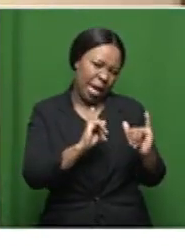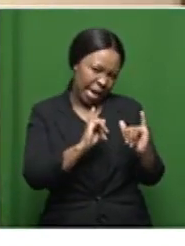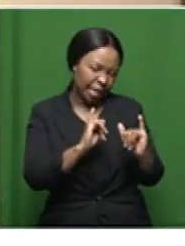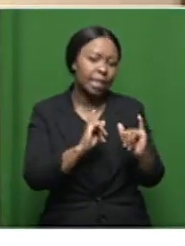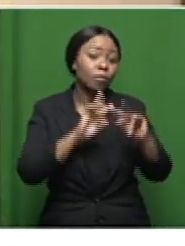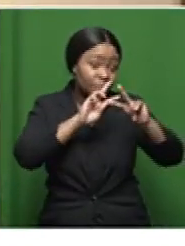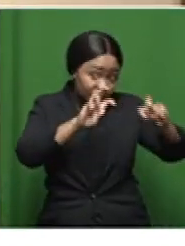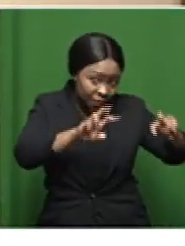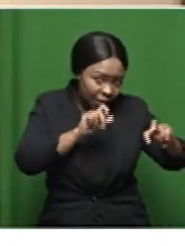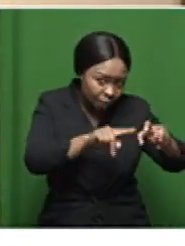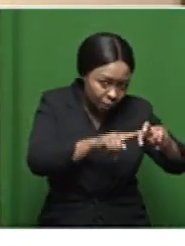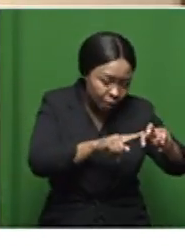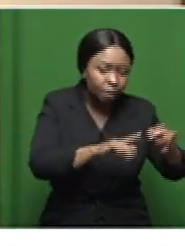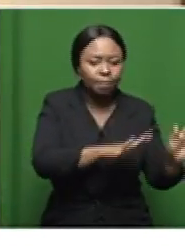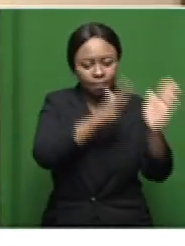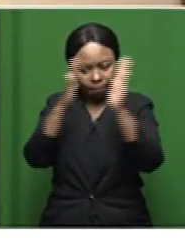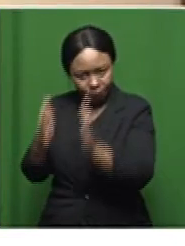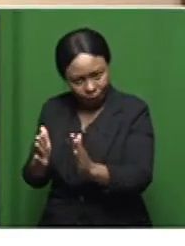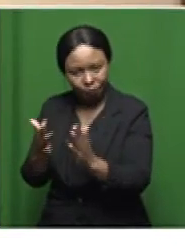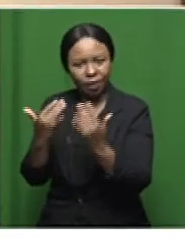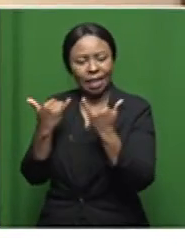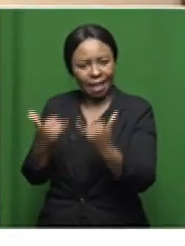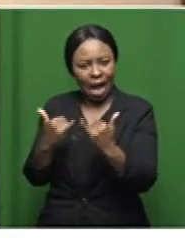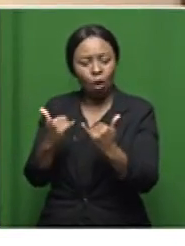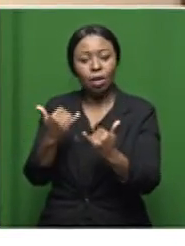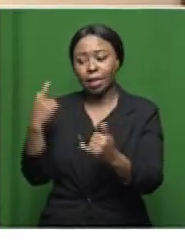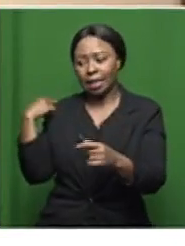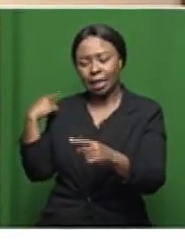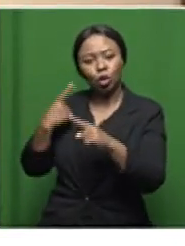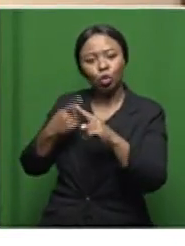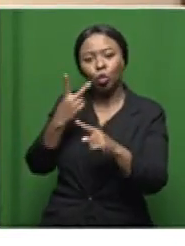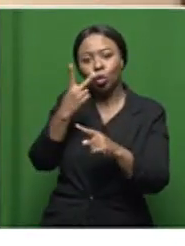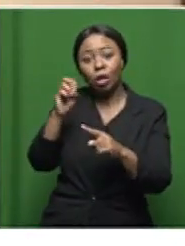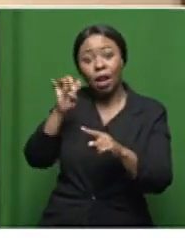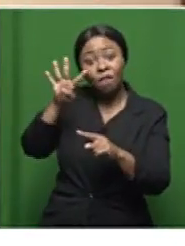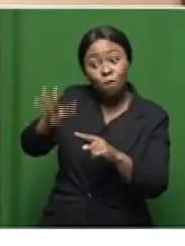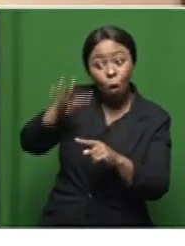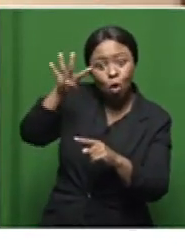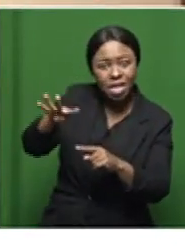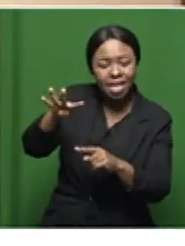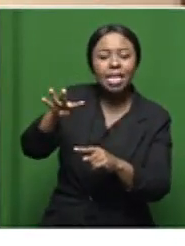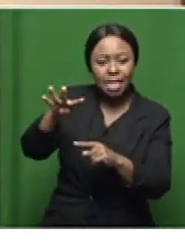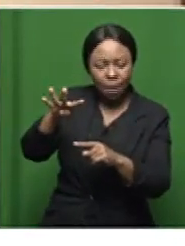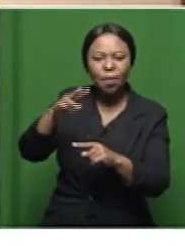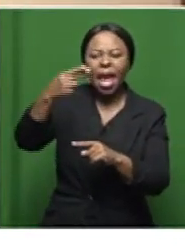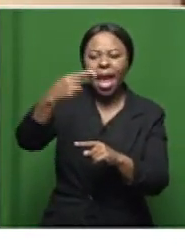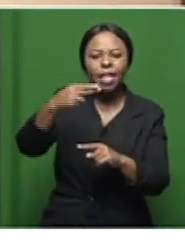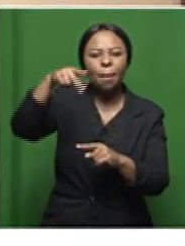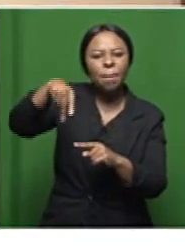terms of screening. Of late, we have, since 2014, actually we've had the